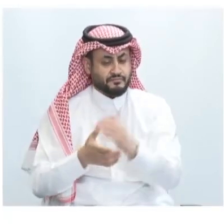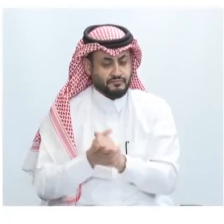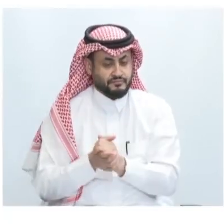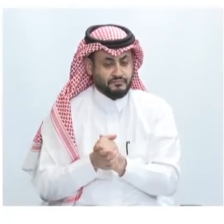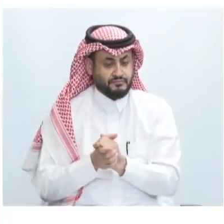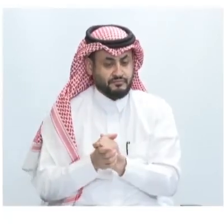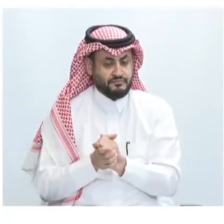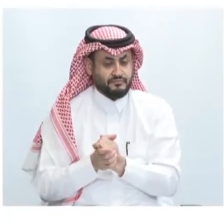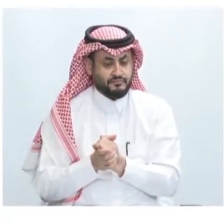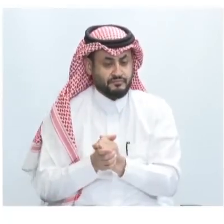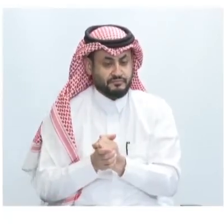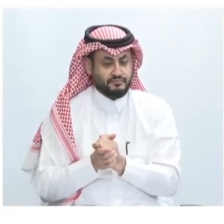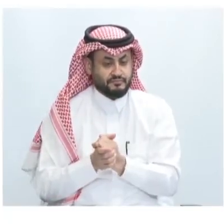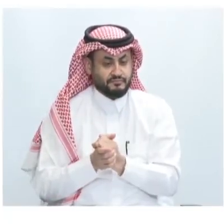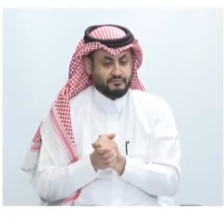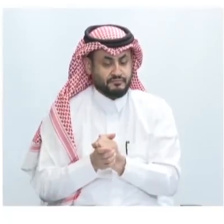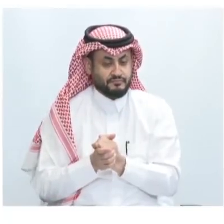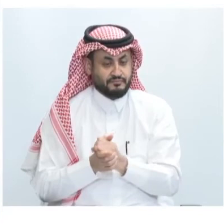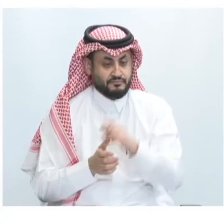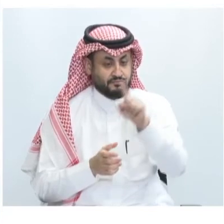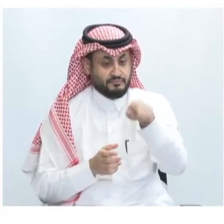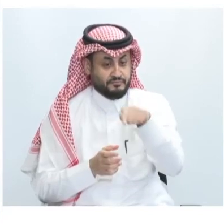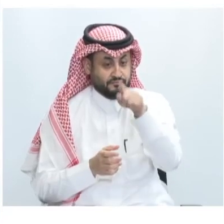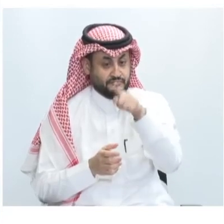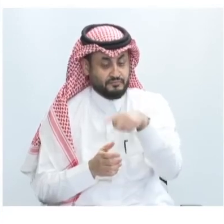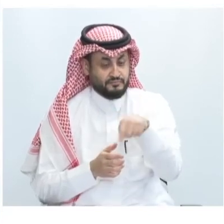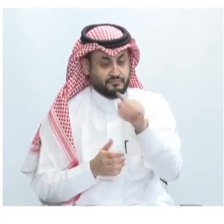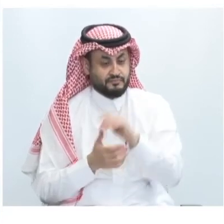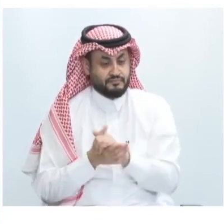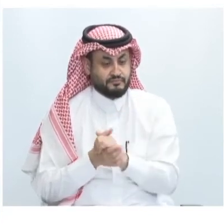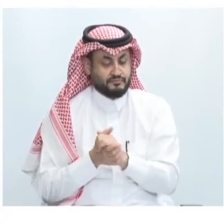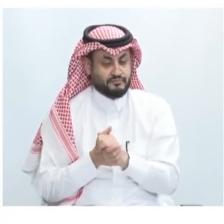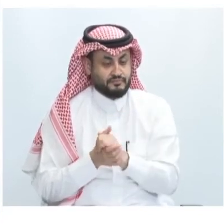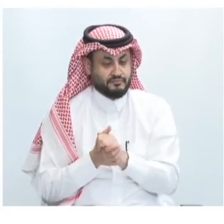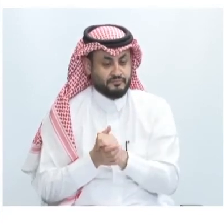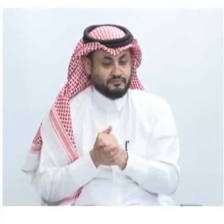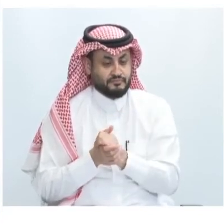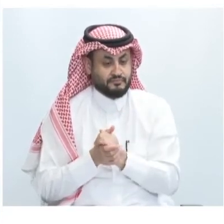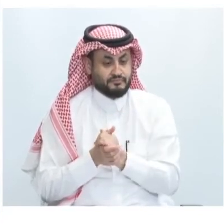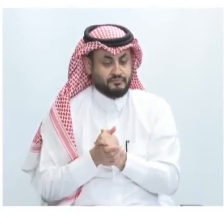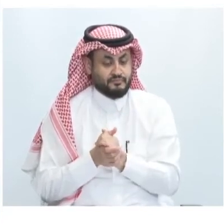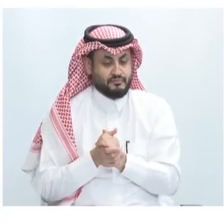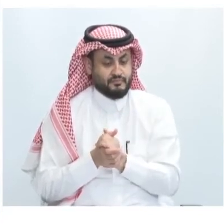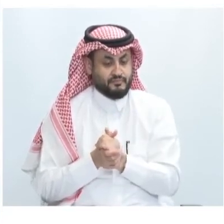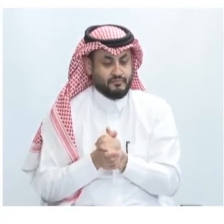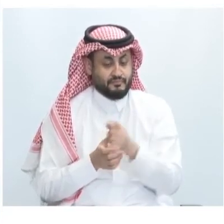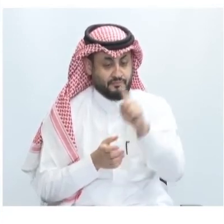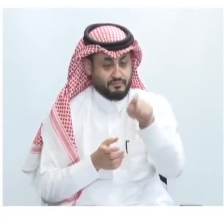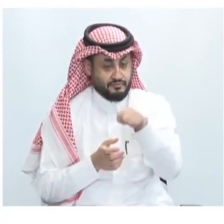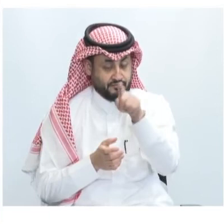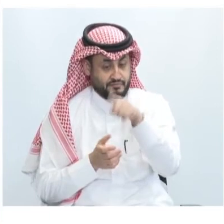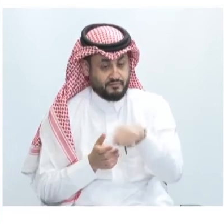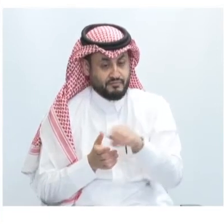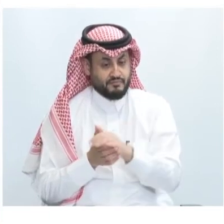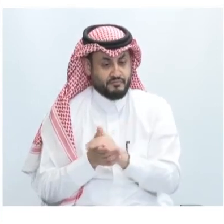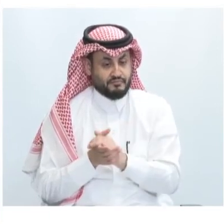Then go down. Okay, now Let's write it again here.